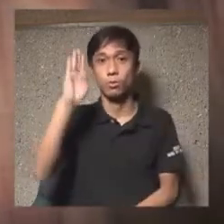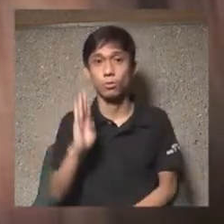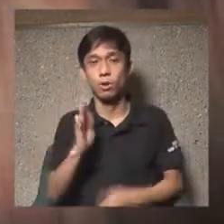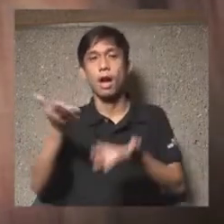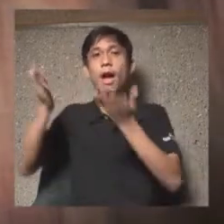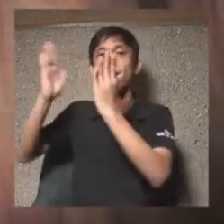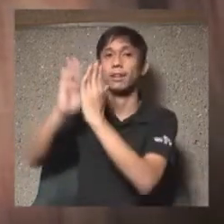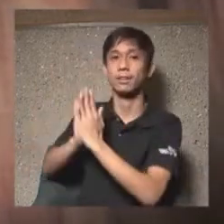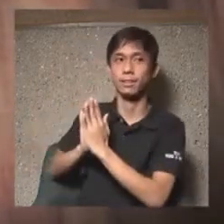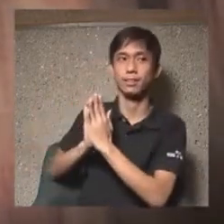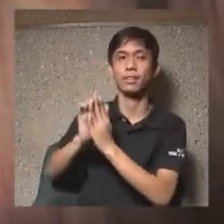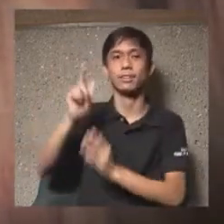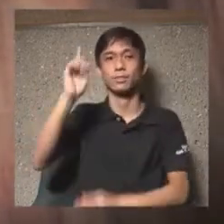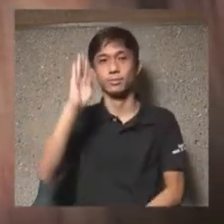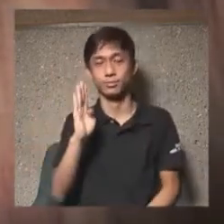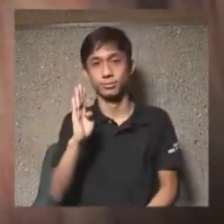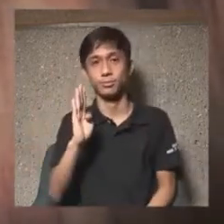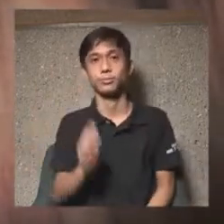his blessing,